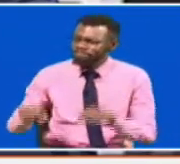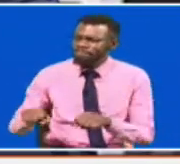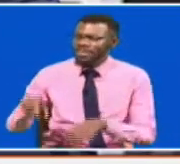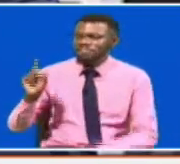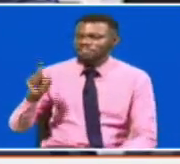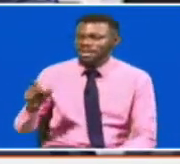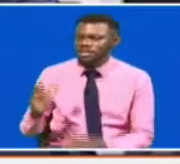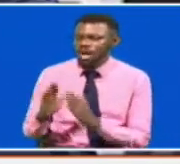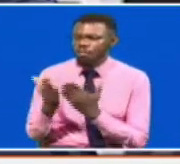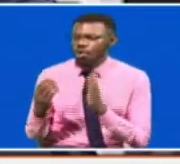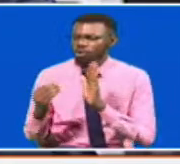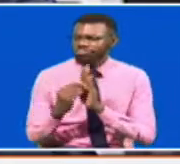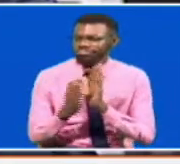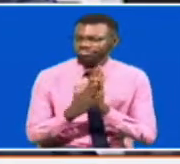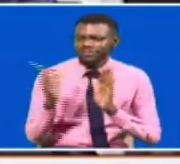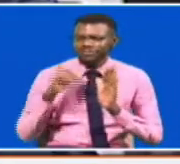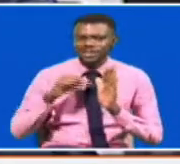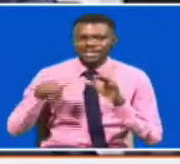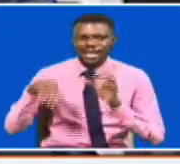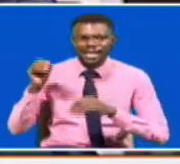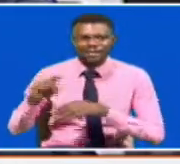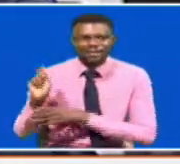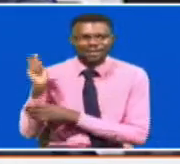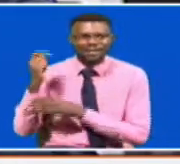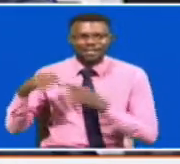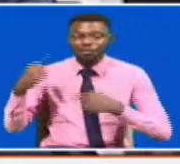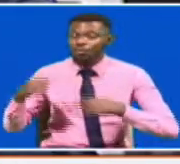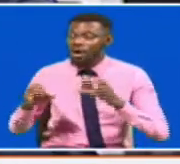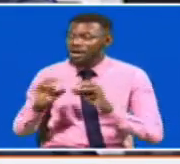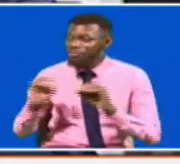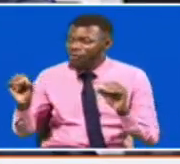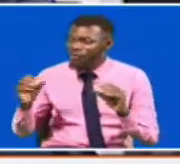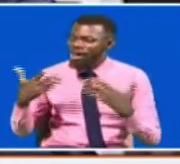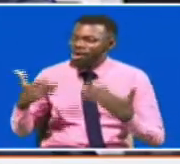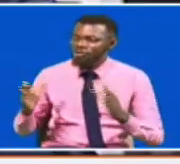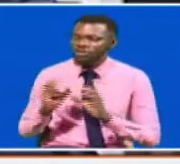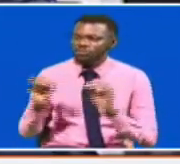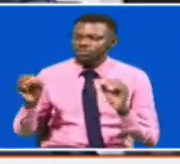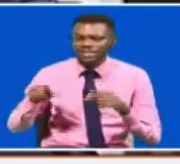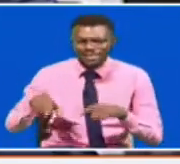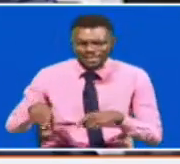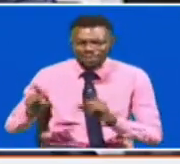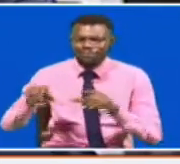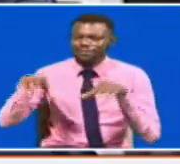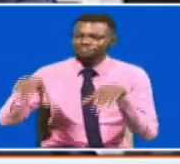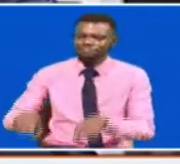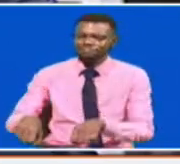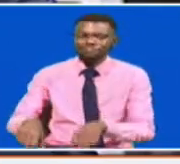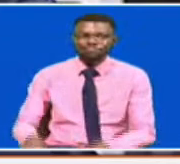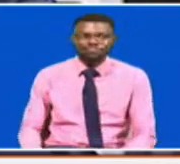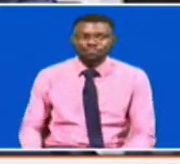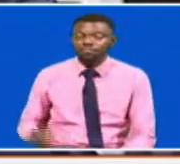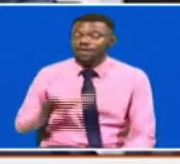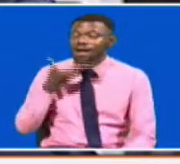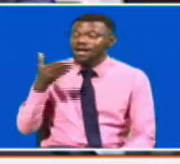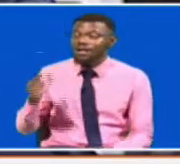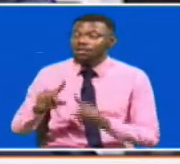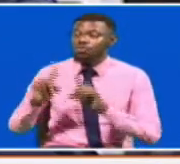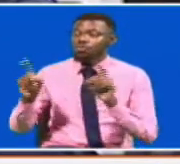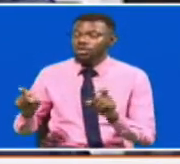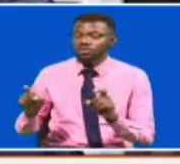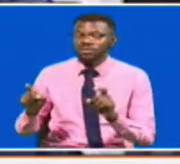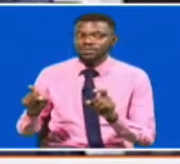book. Elections in Kenya are not won, they are not lost, they are taken. And to answer your question